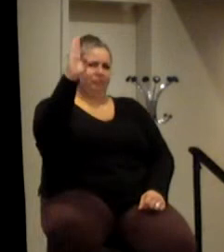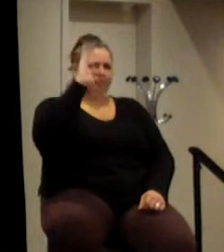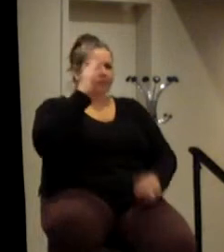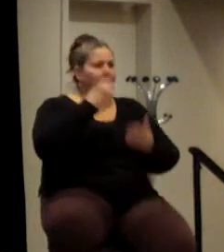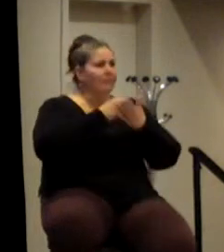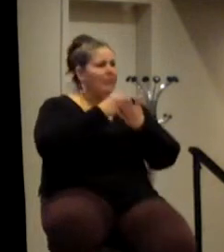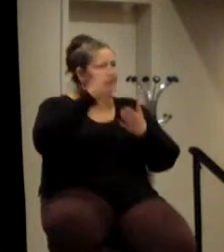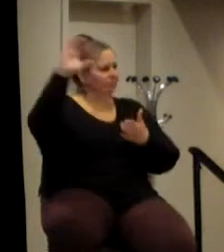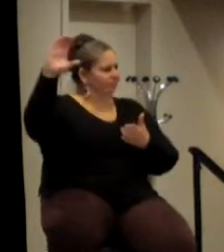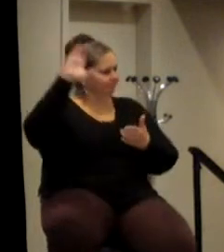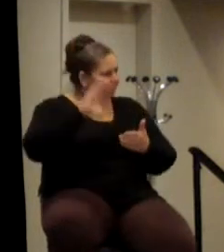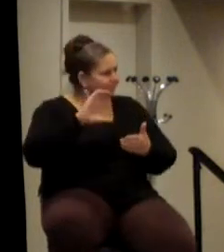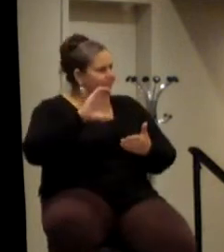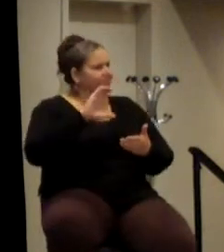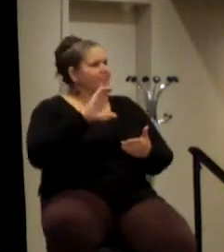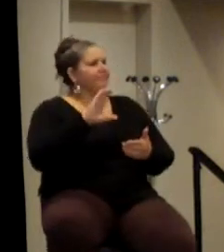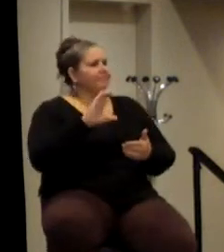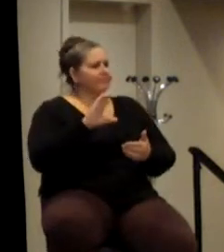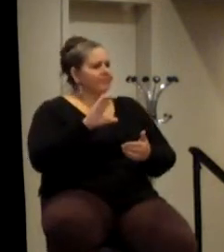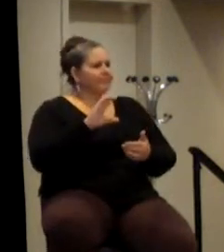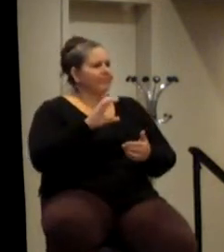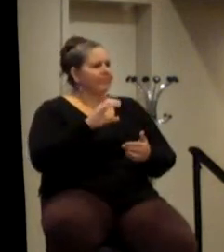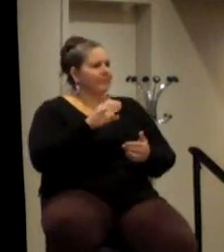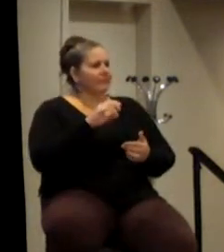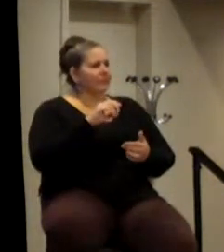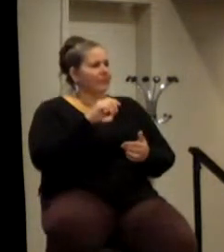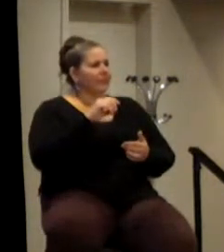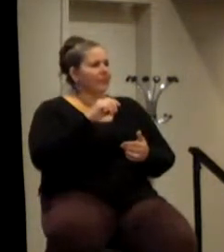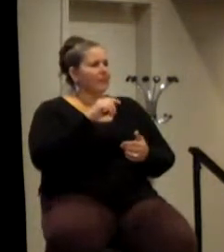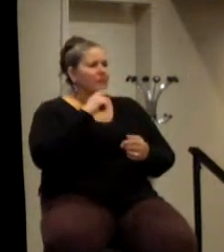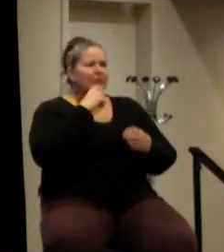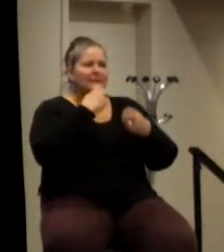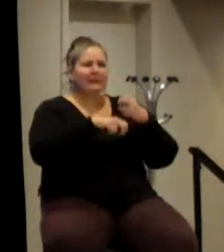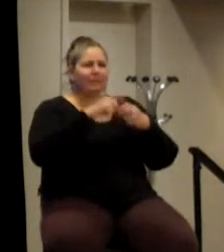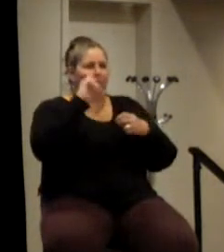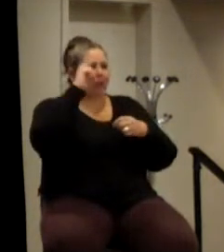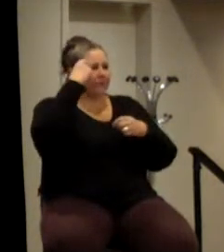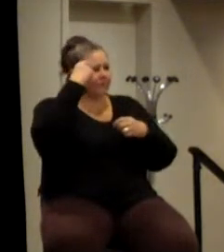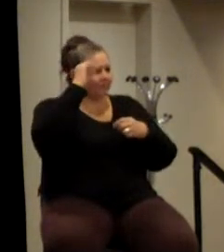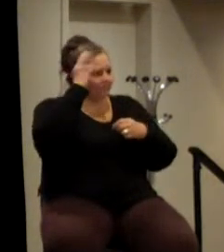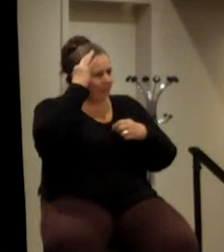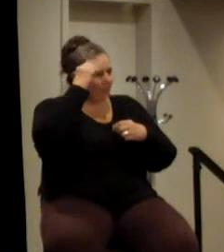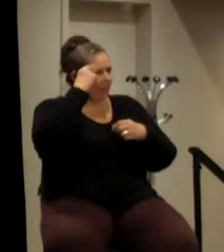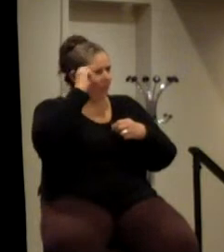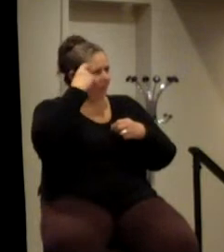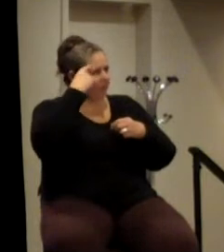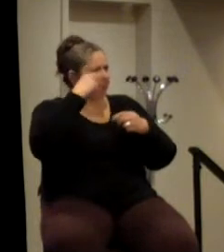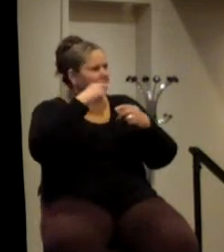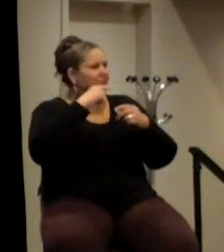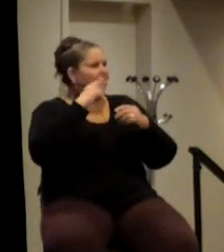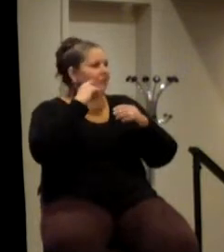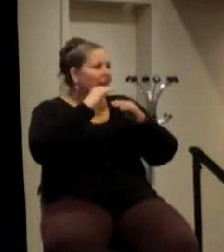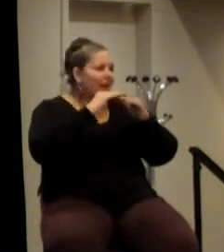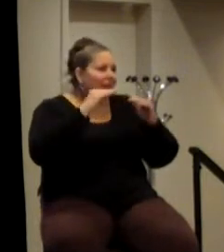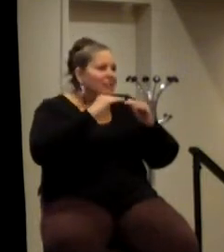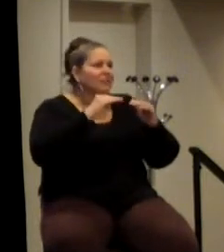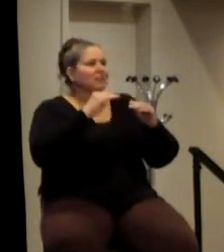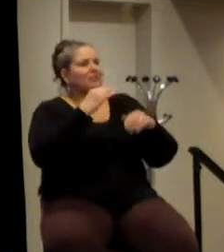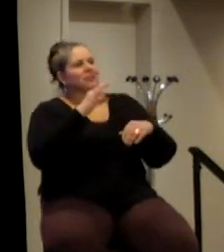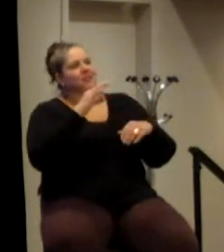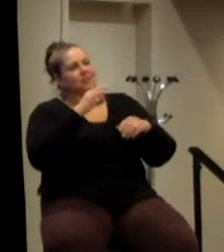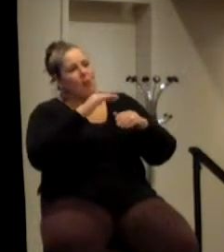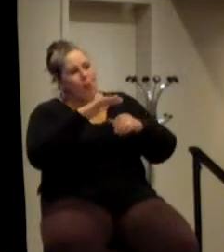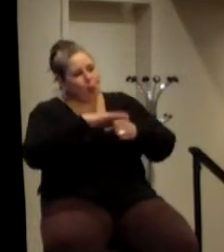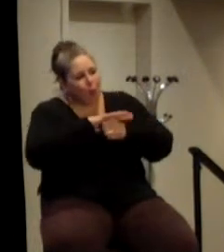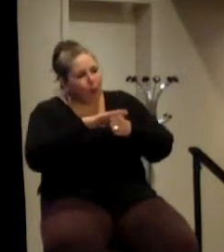tough for the federal government to do because there's different layers of local government in different states.